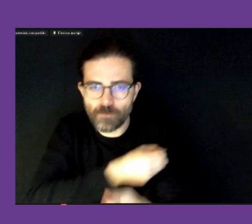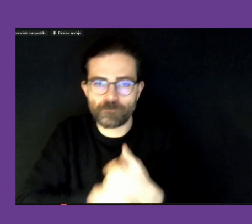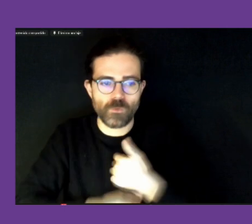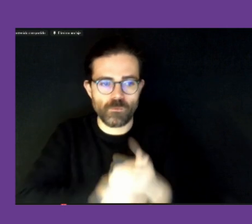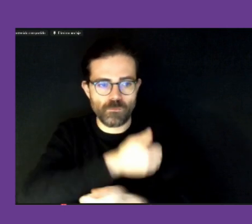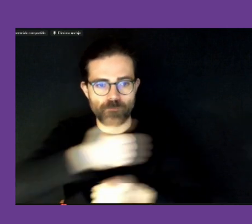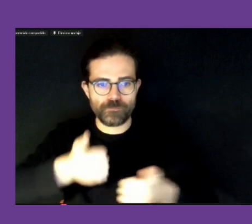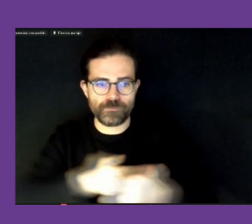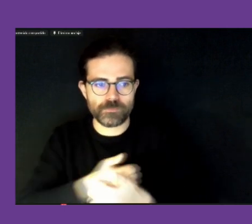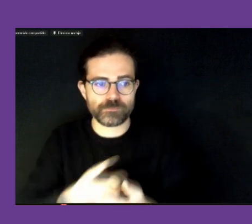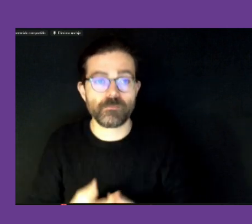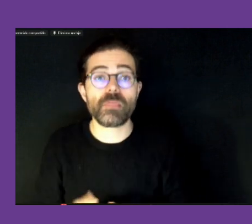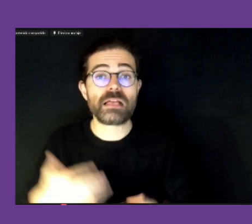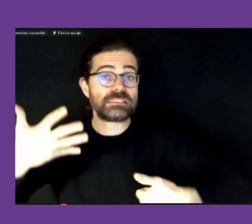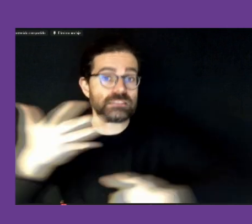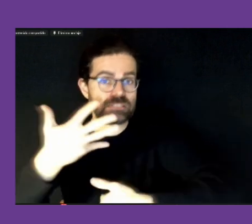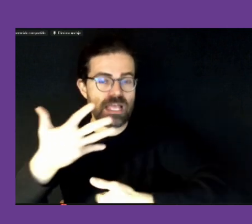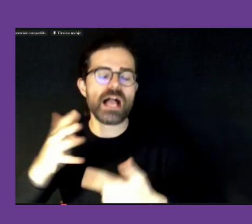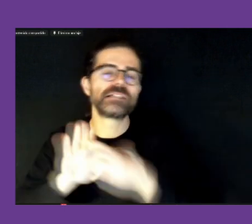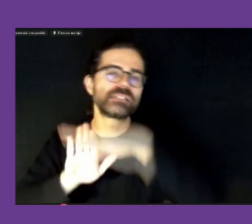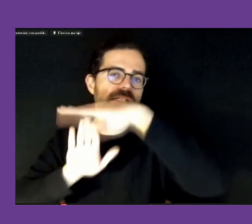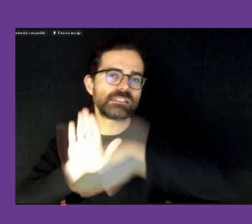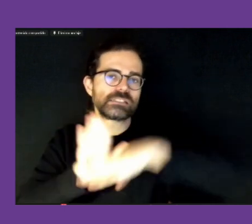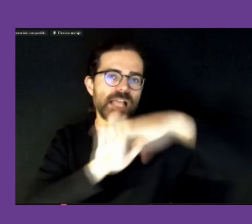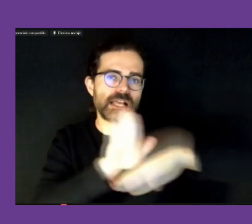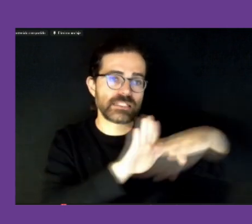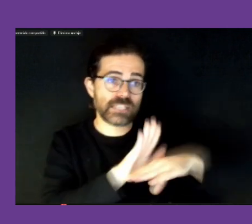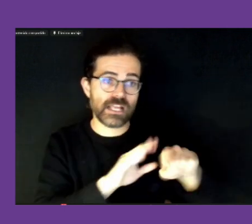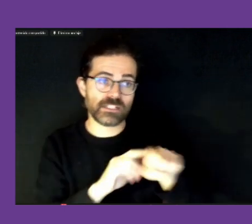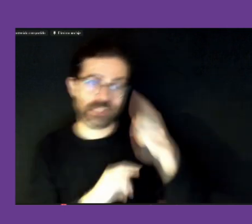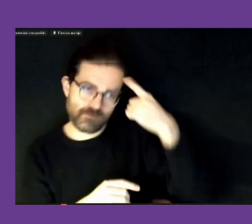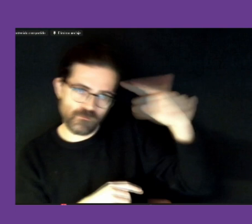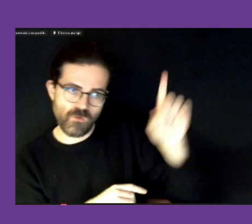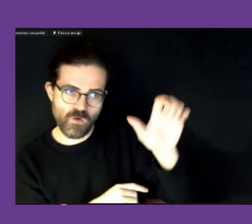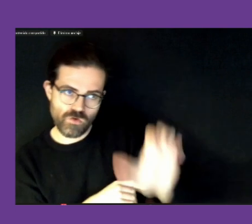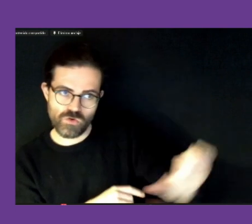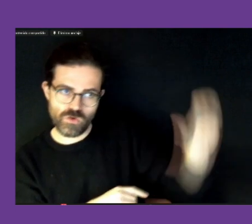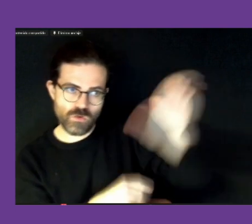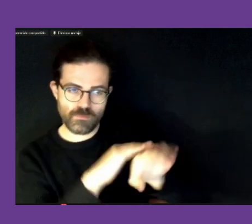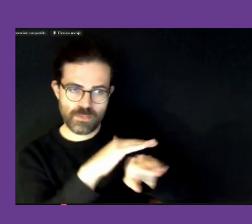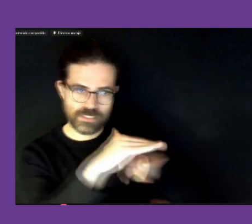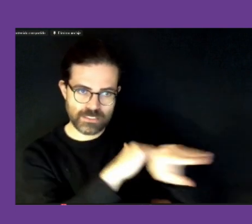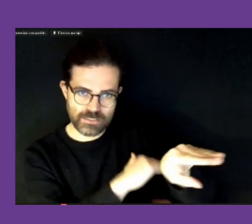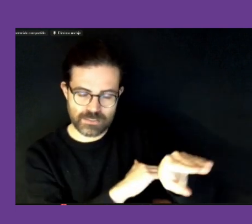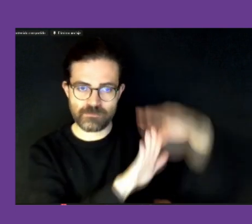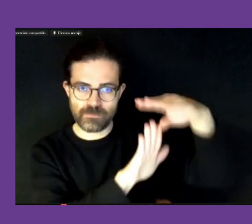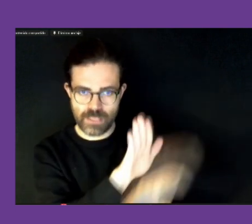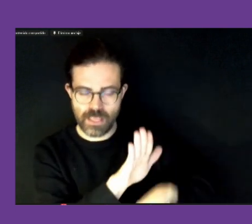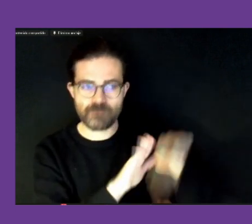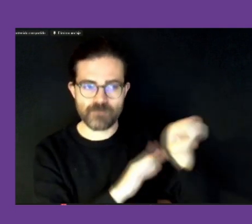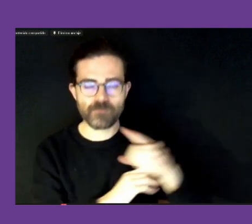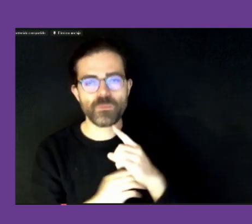are requested by the European Commission for the European Accessibility Act. So the built environment, the design for